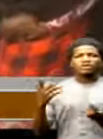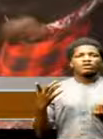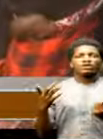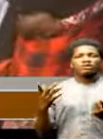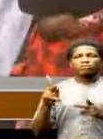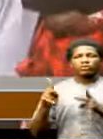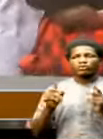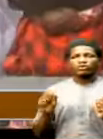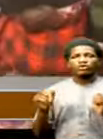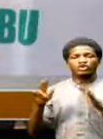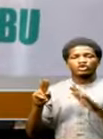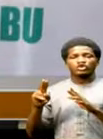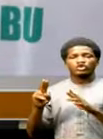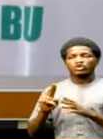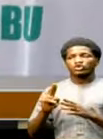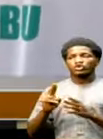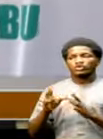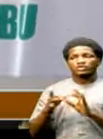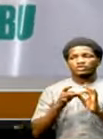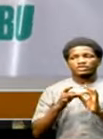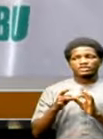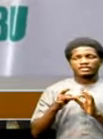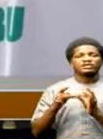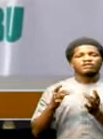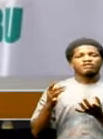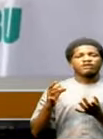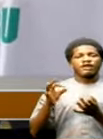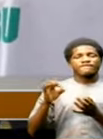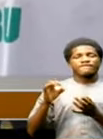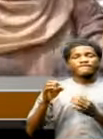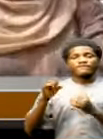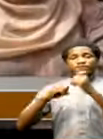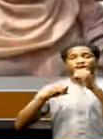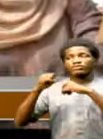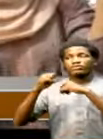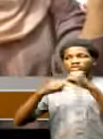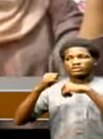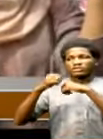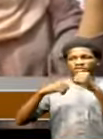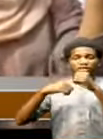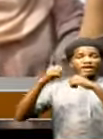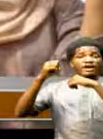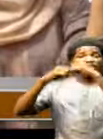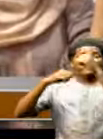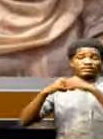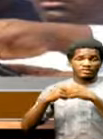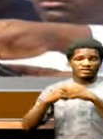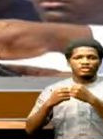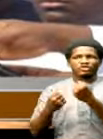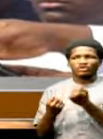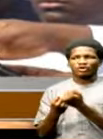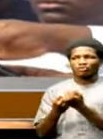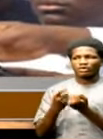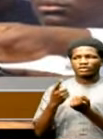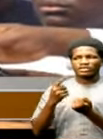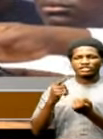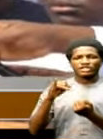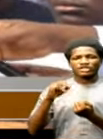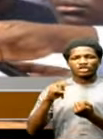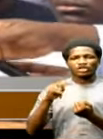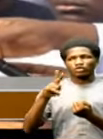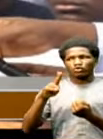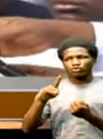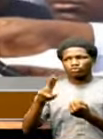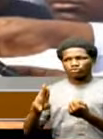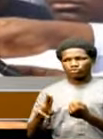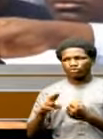capital are the Patriots in support of Nigeria's 24-year-old Fourth Republic. We will continue to gather here from every